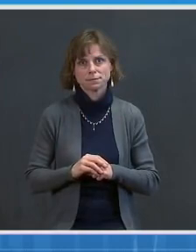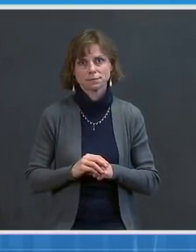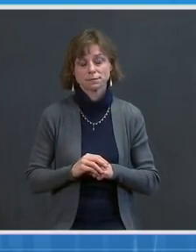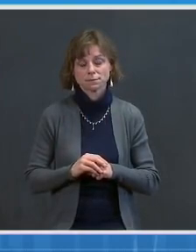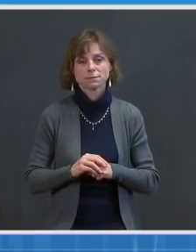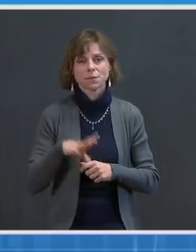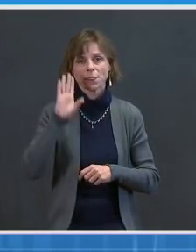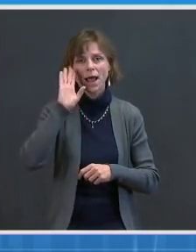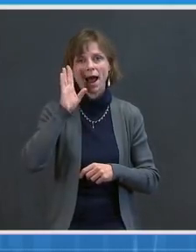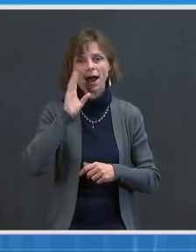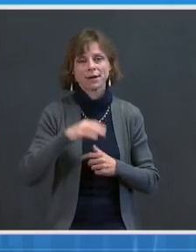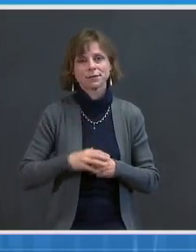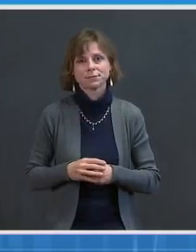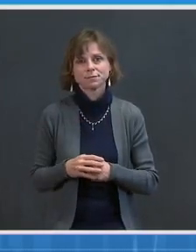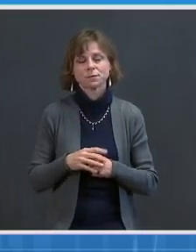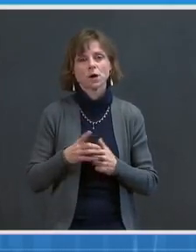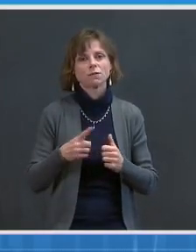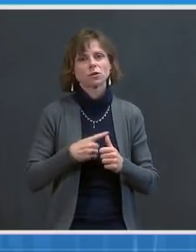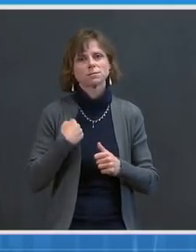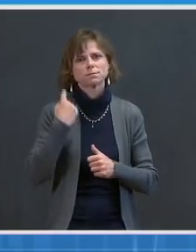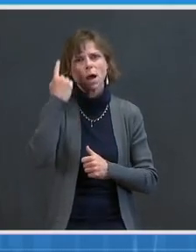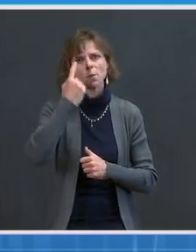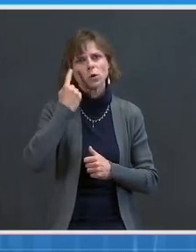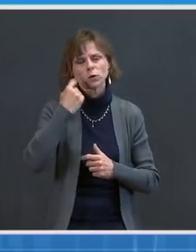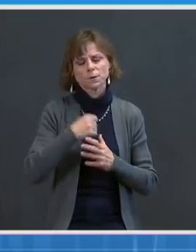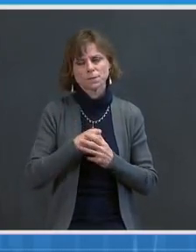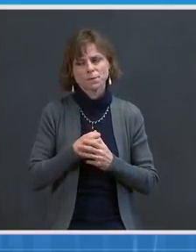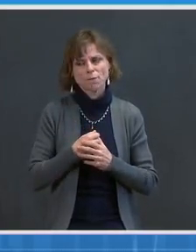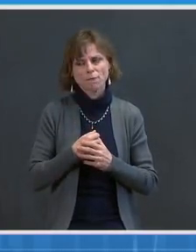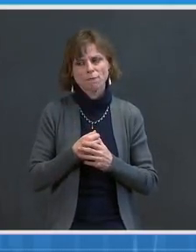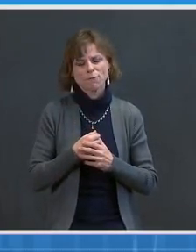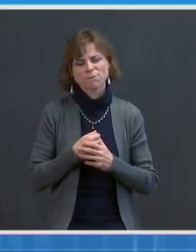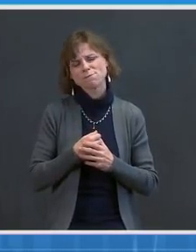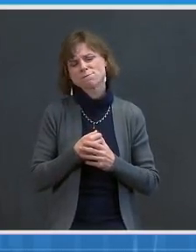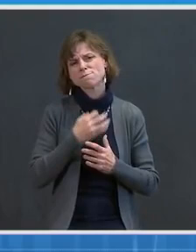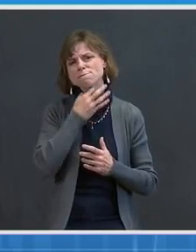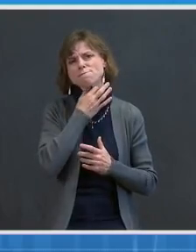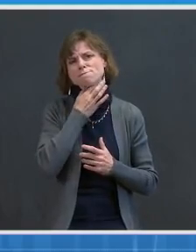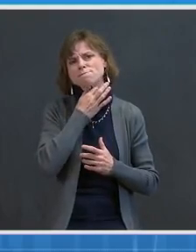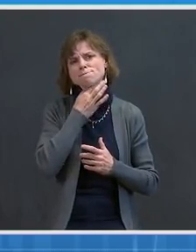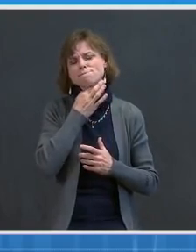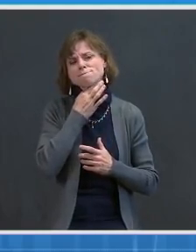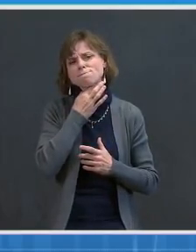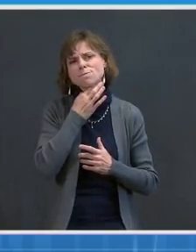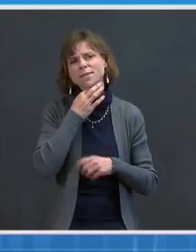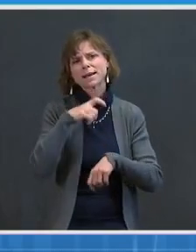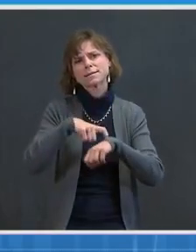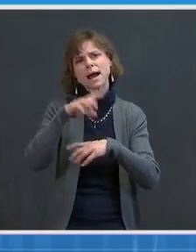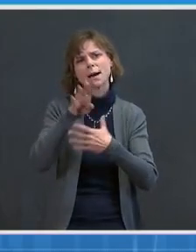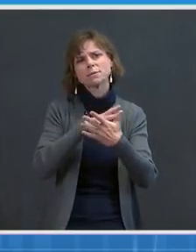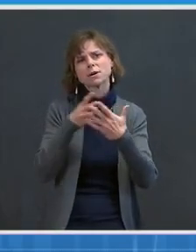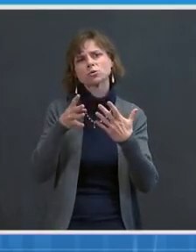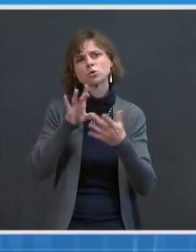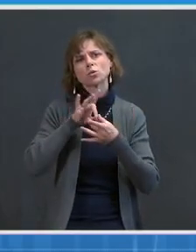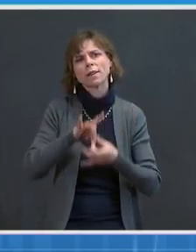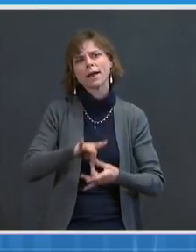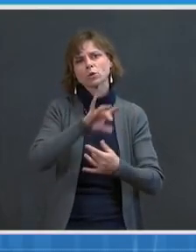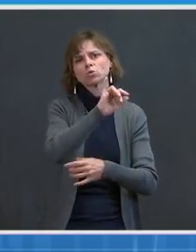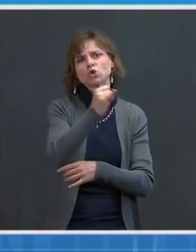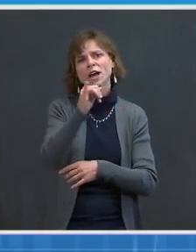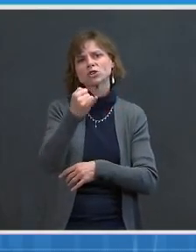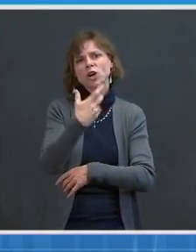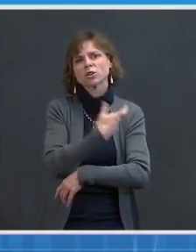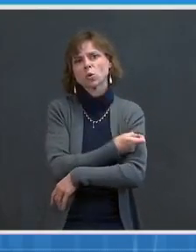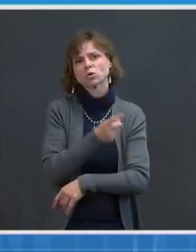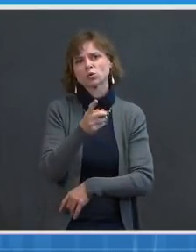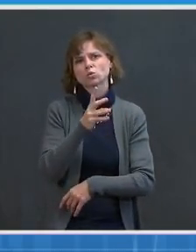Hi, first of all, I was wondering if you could give a bit of the timeline on these new J&J vaccine doses that you're talking